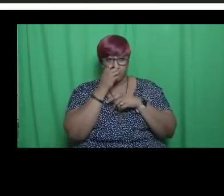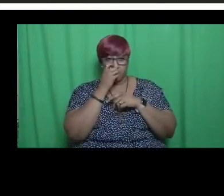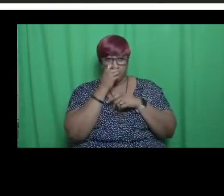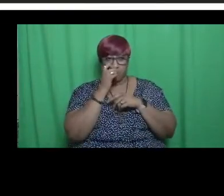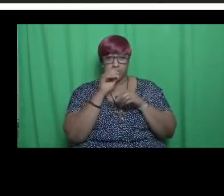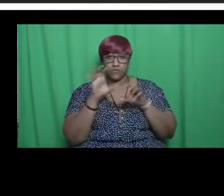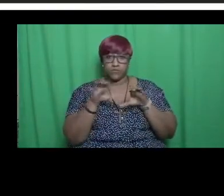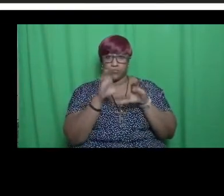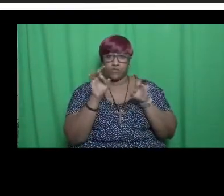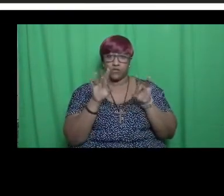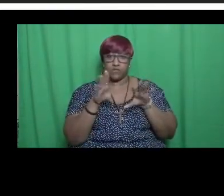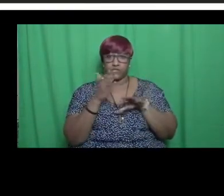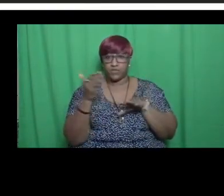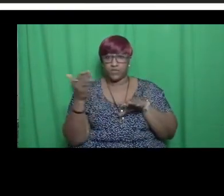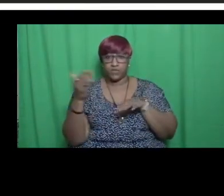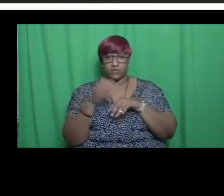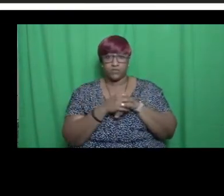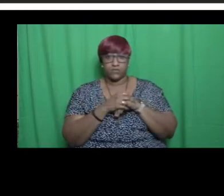criminality.